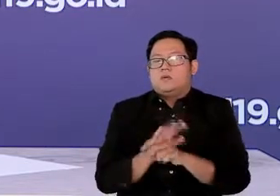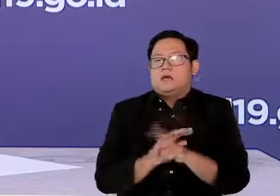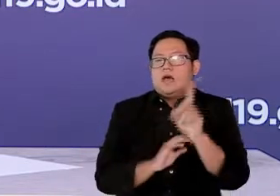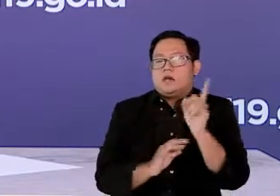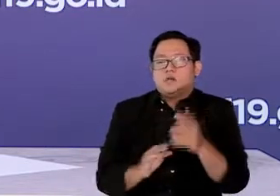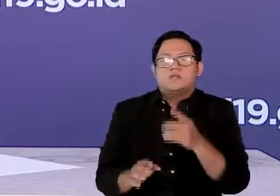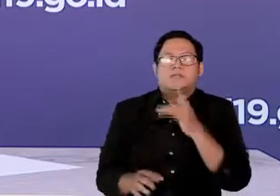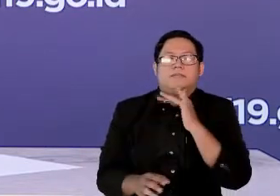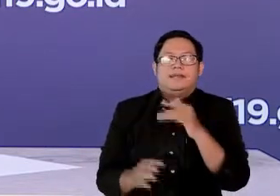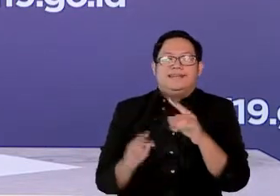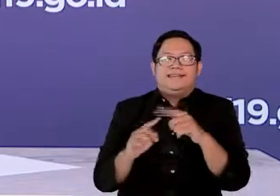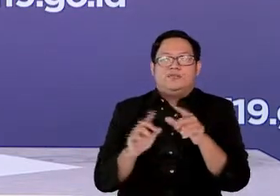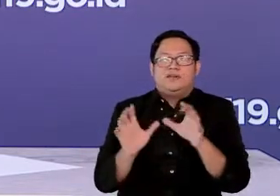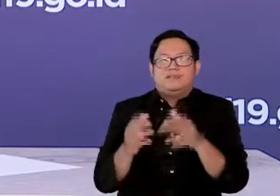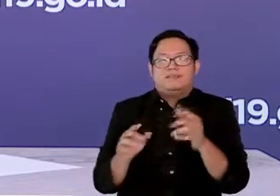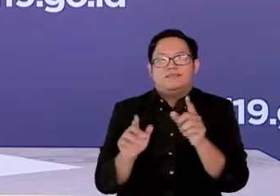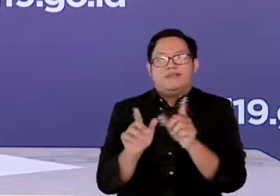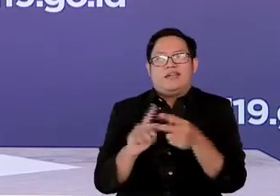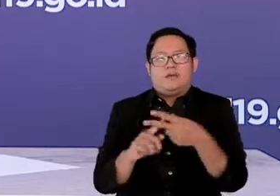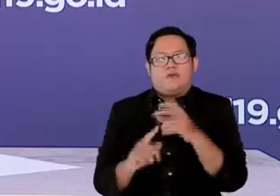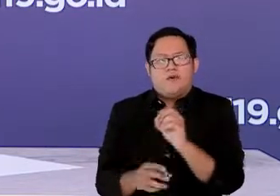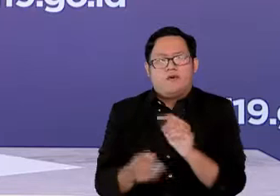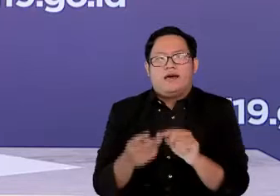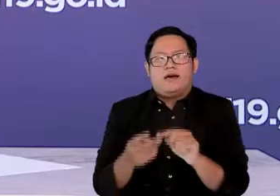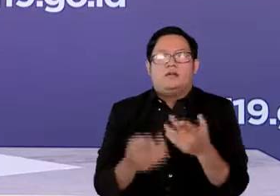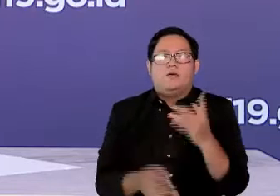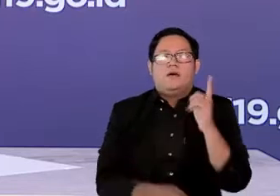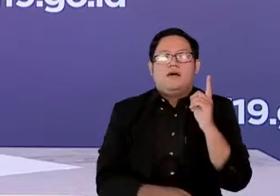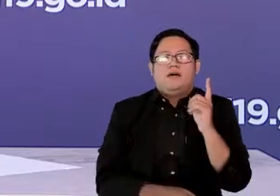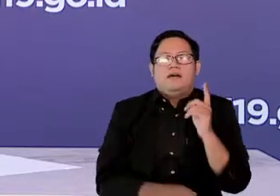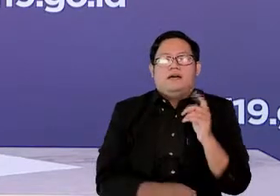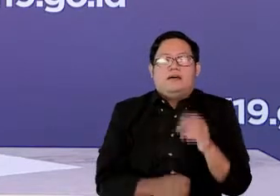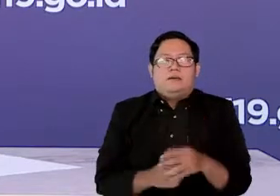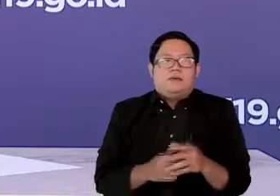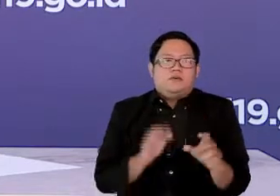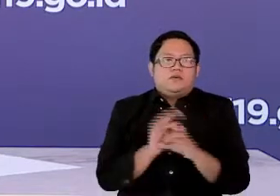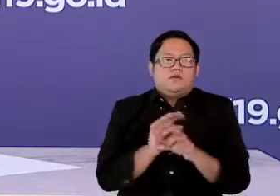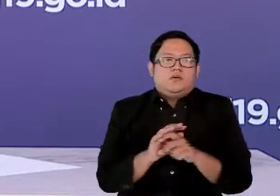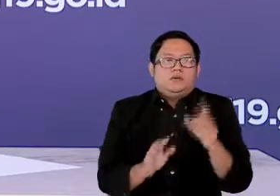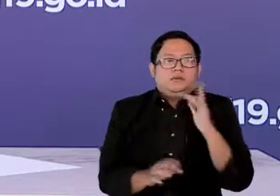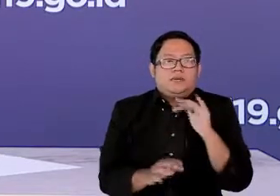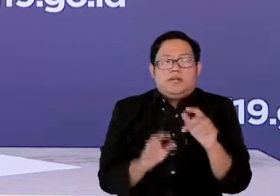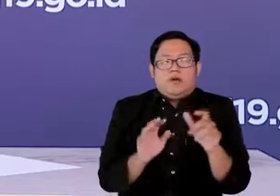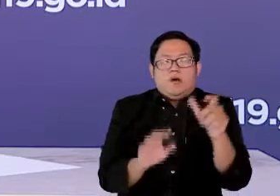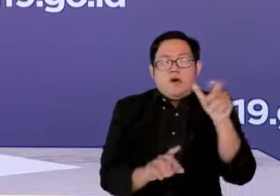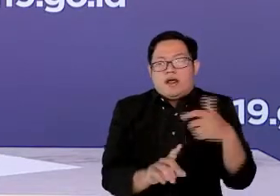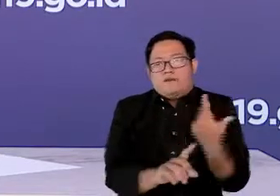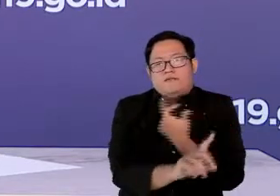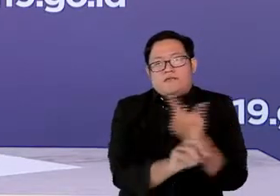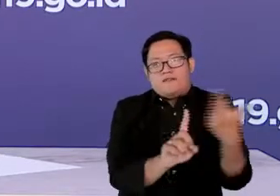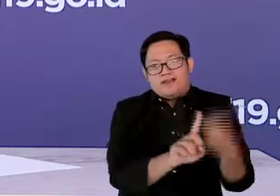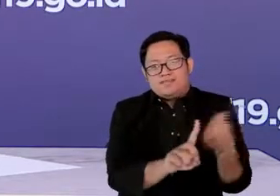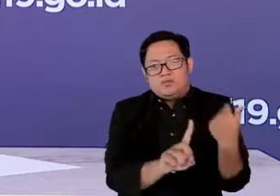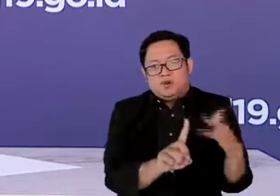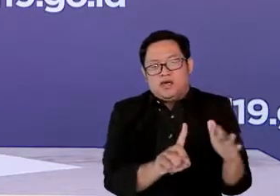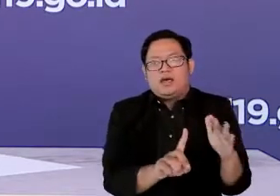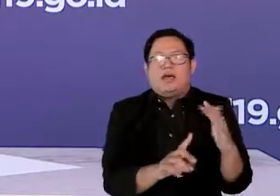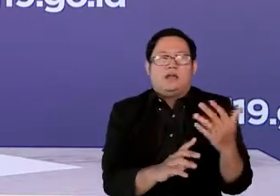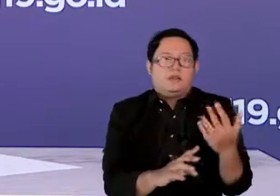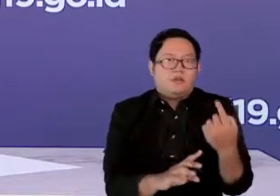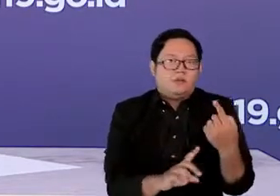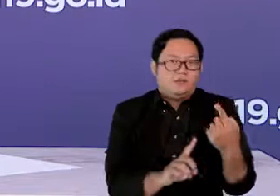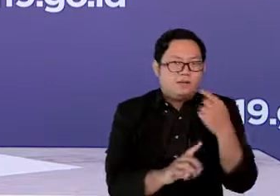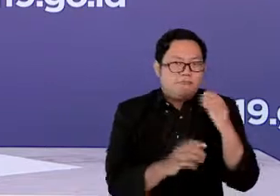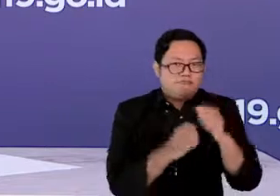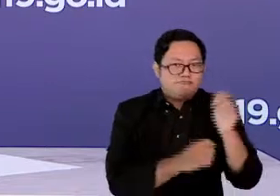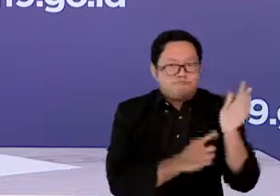requirements for worker to enable working from office. For example, being vaccinated, get weekly PCR swab,